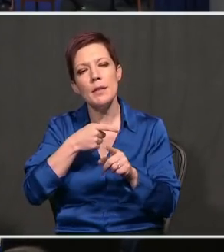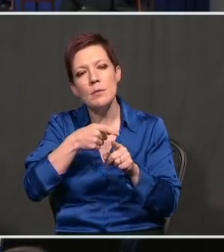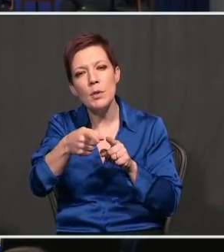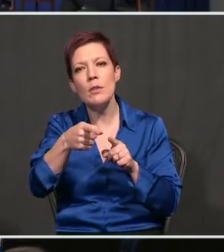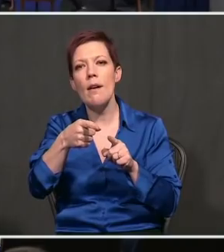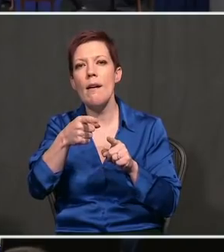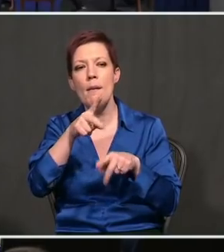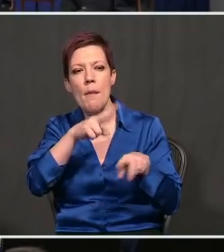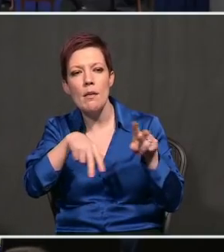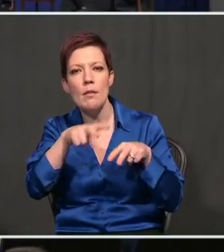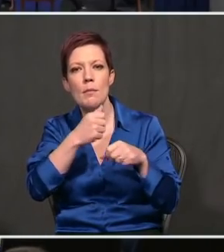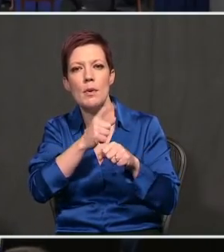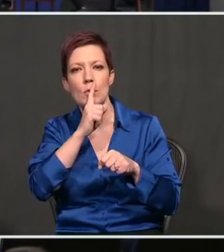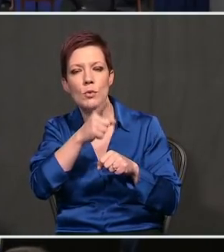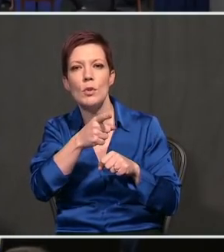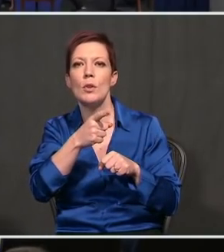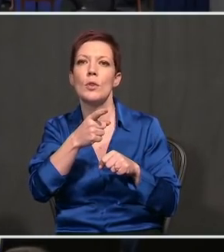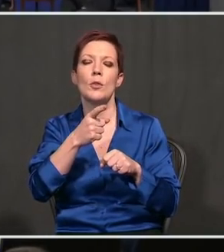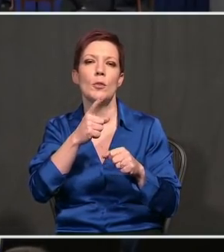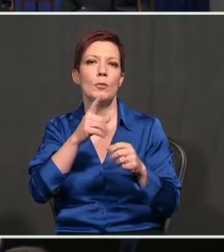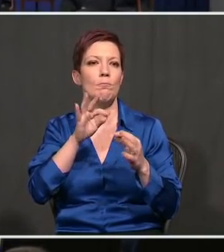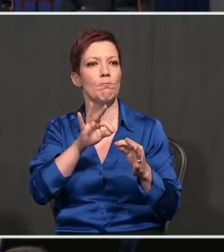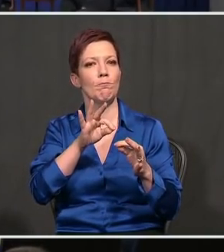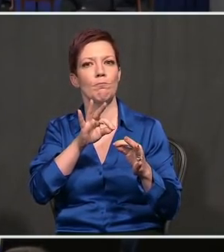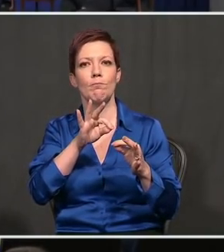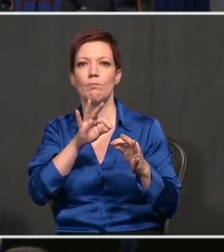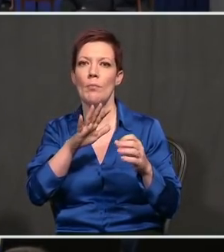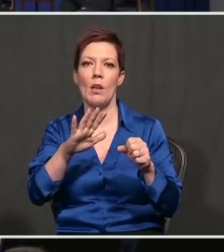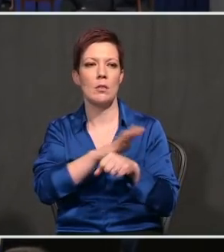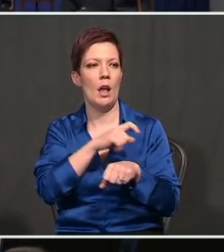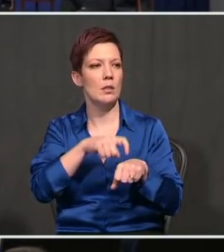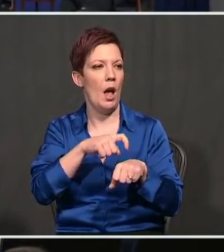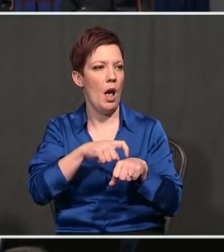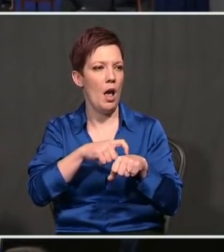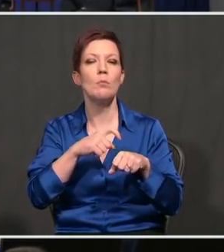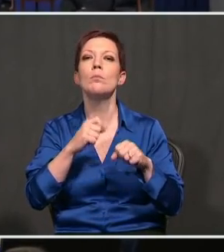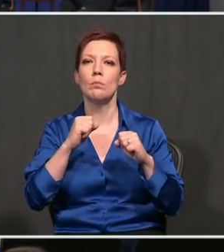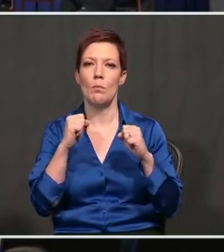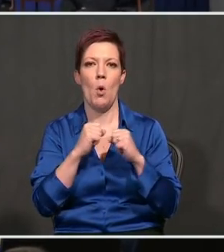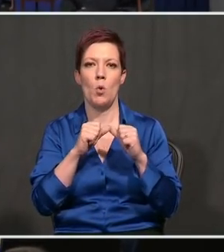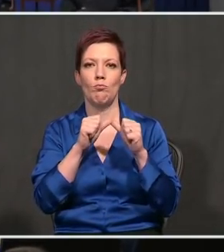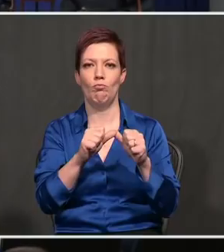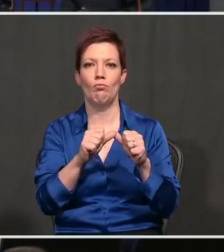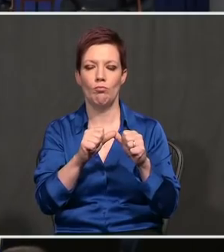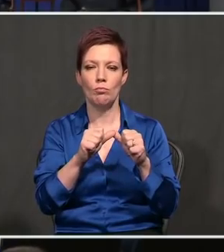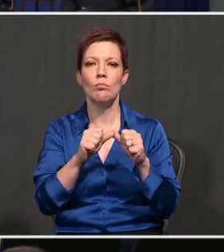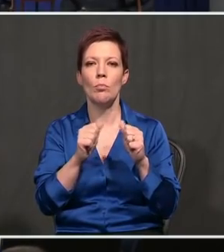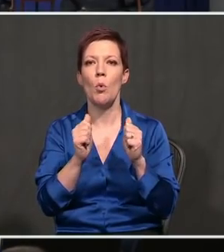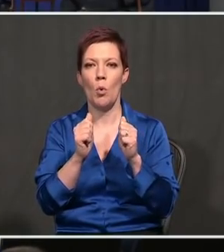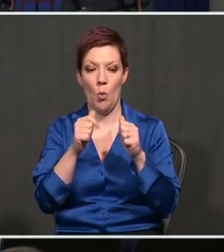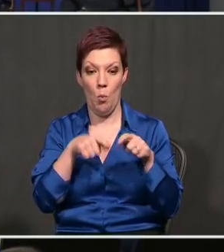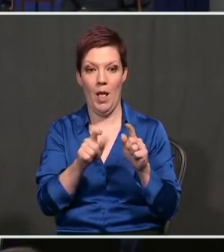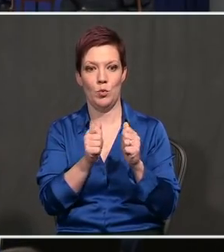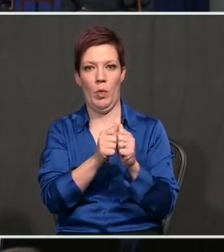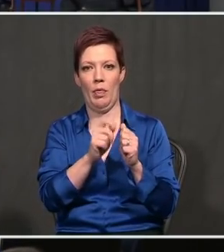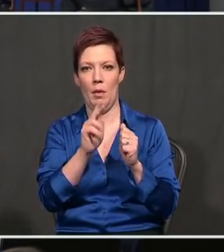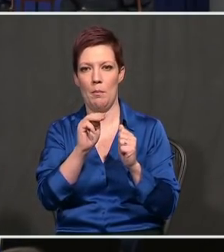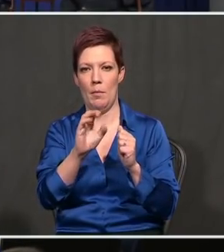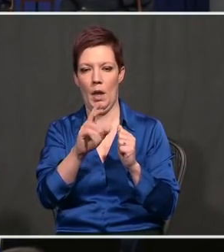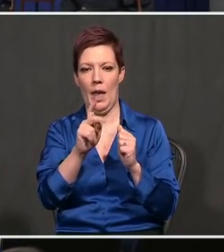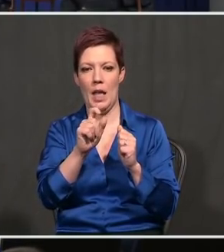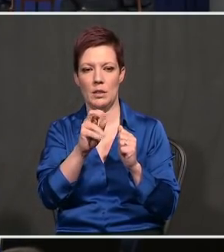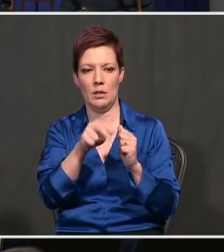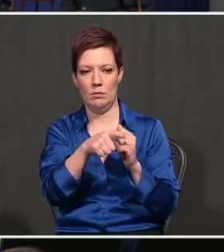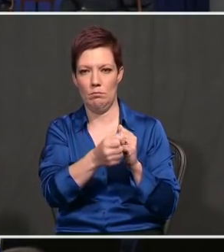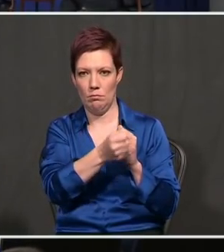alarms to ensure cold chain integrity during the entire time it's with McKesson. From there, we will take the orders in from the CDC in